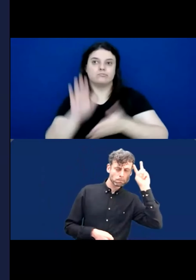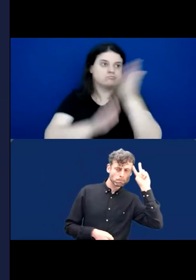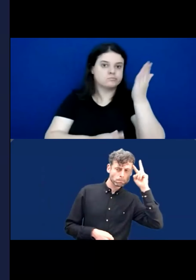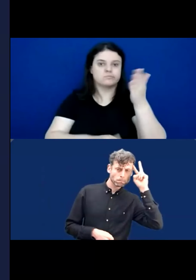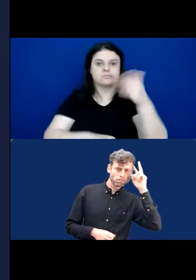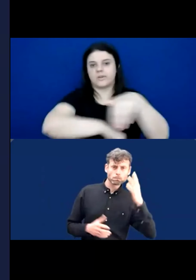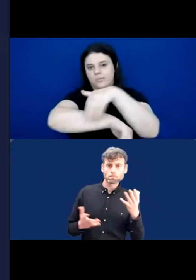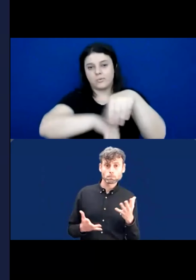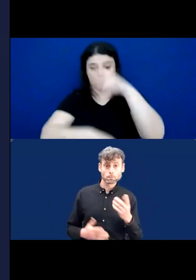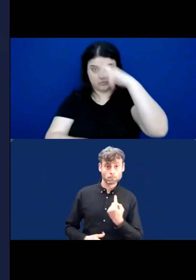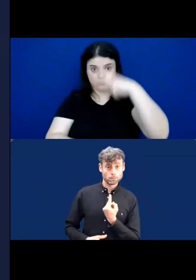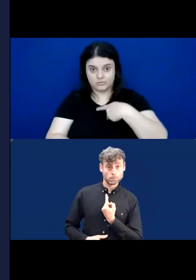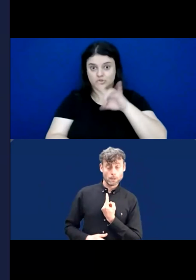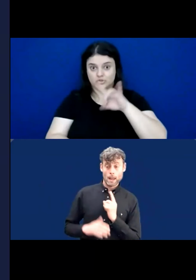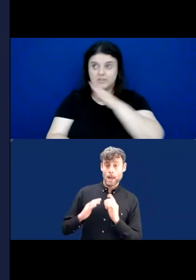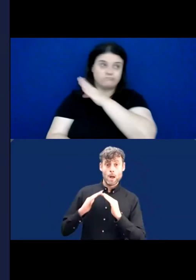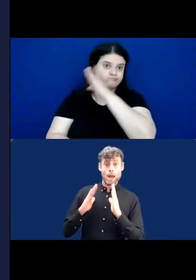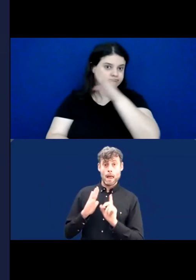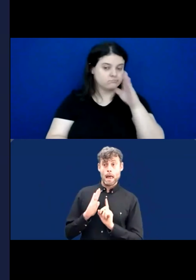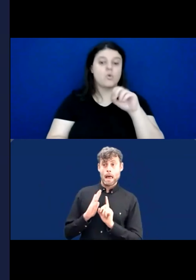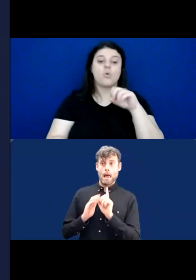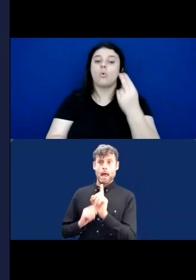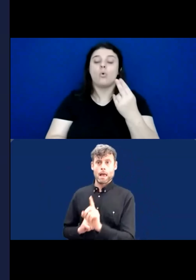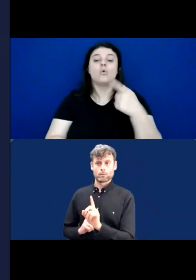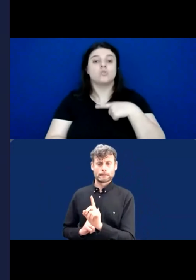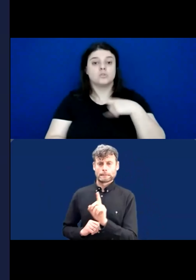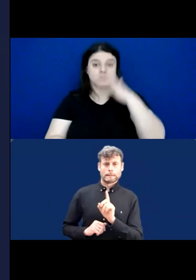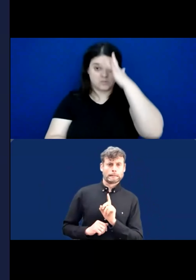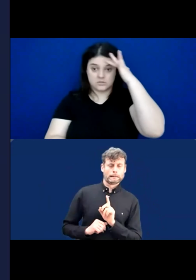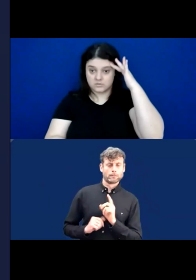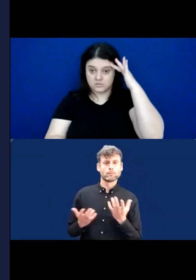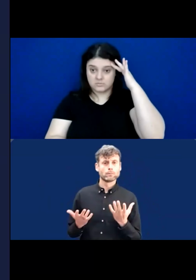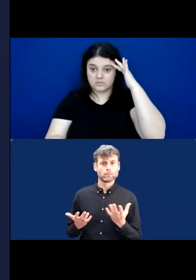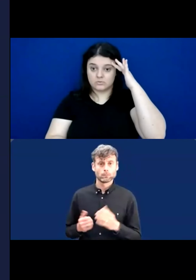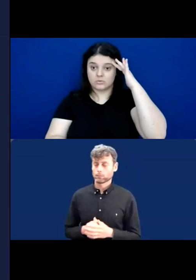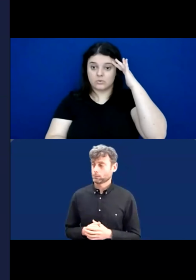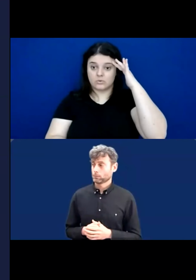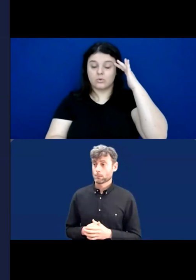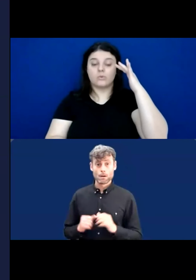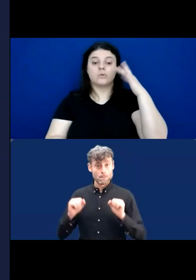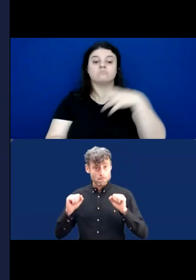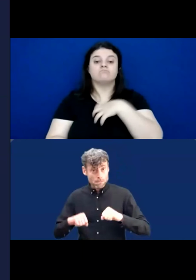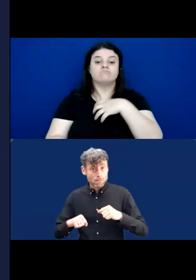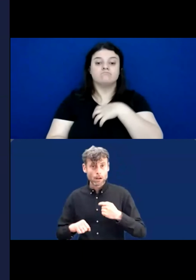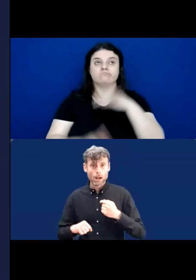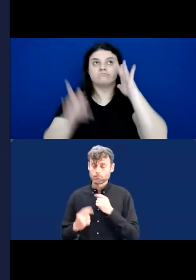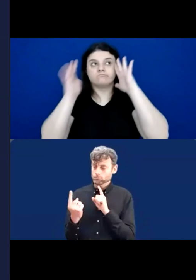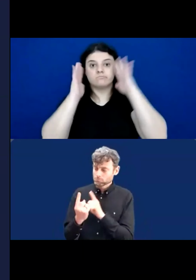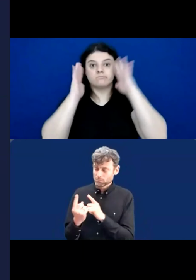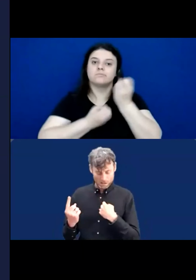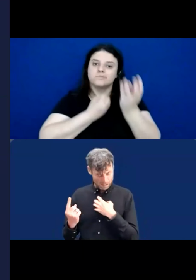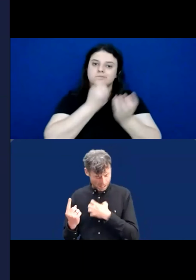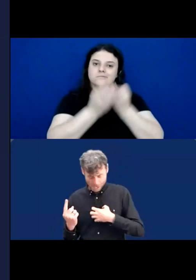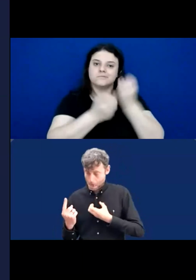by yourself, or if you have someone to share innermost feelings and thoughts with.